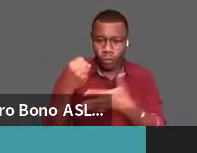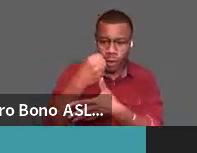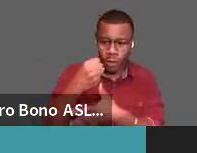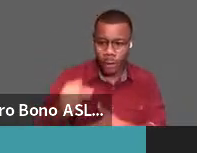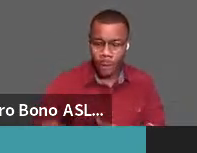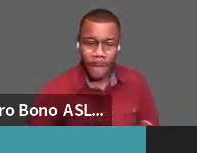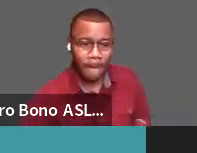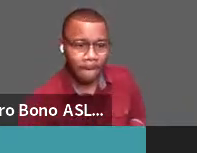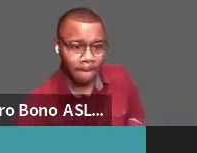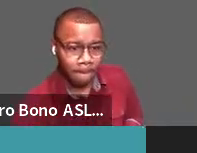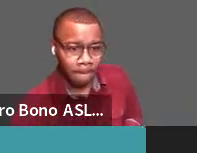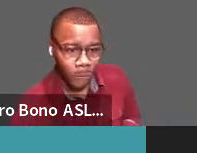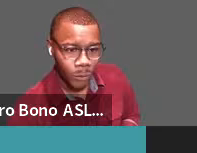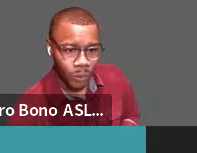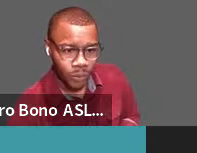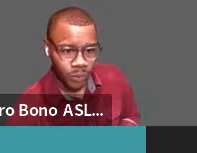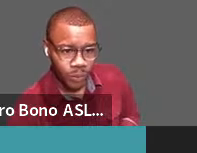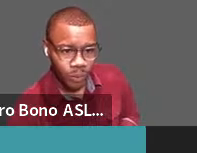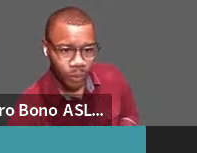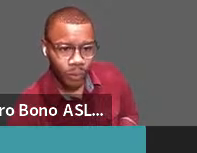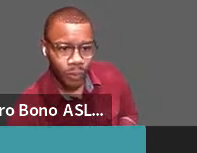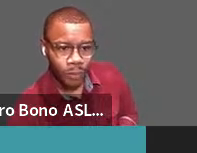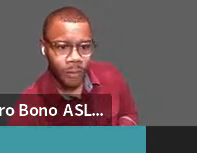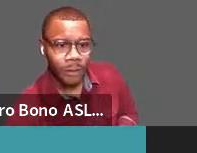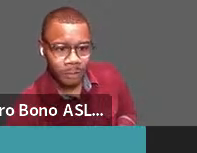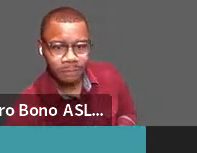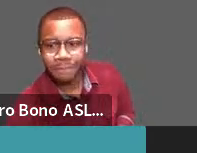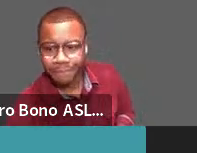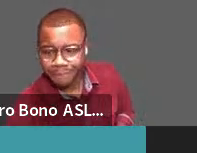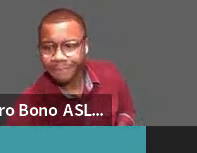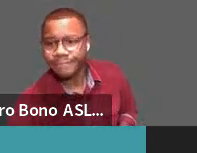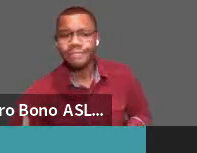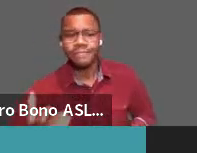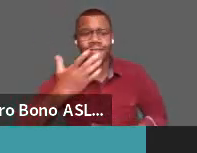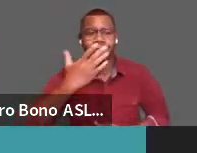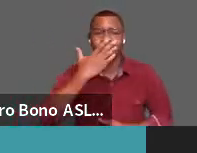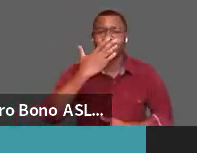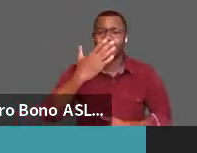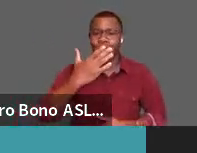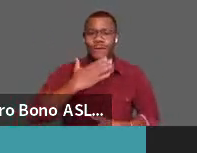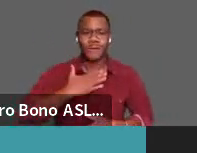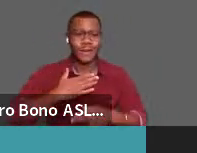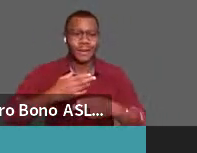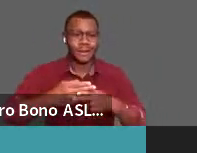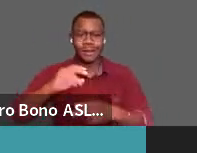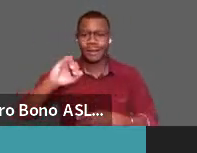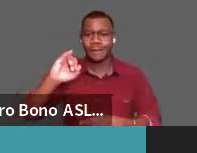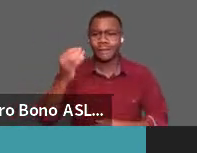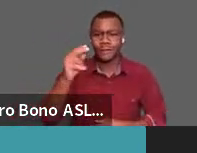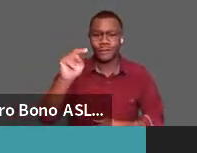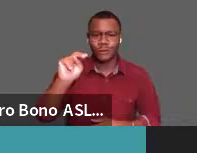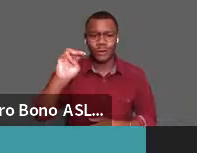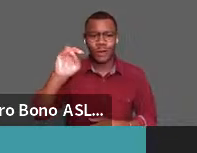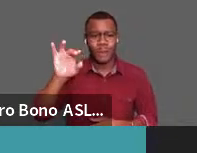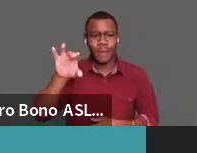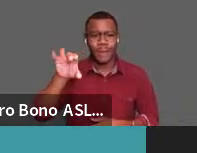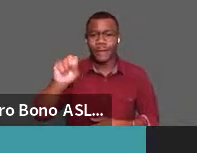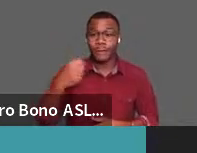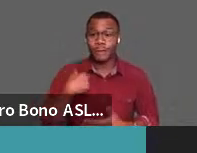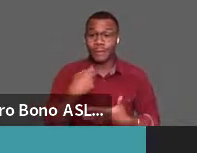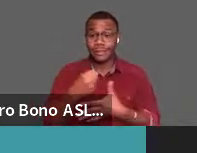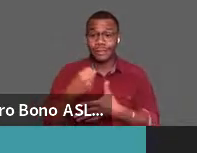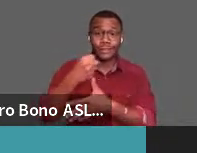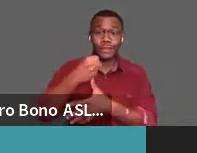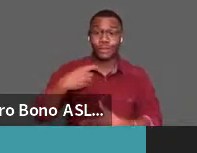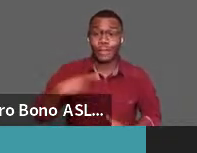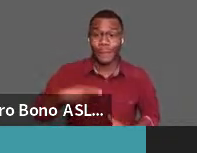Thanks, Kofi. Good evening and welcome to everybody. I'm John Matthews, Senior Justice Deputy for Supervisor Mitchell. Happy to be in community with you all. I'm